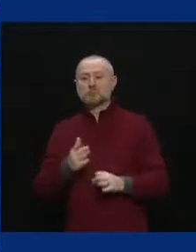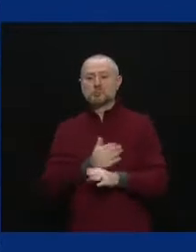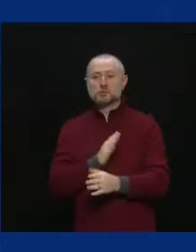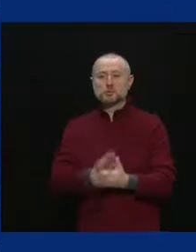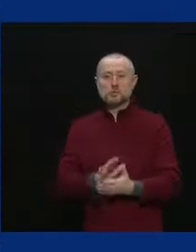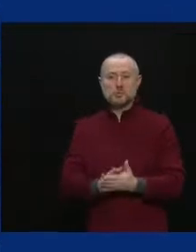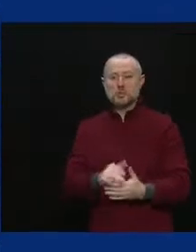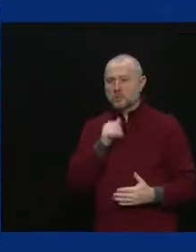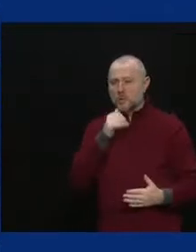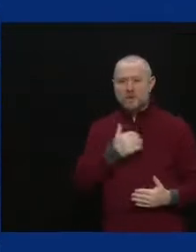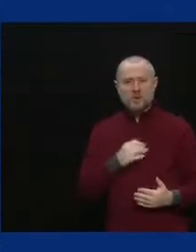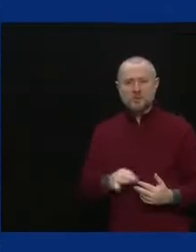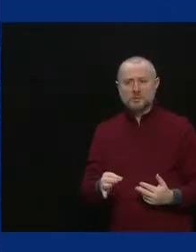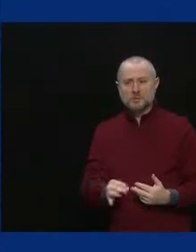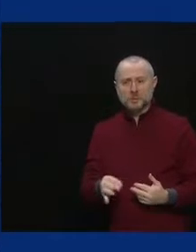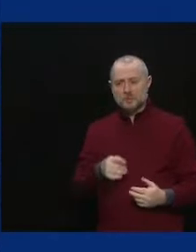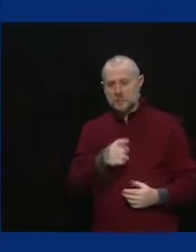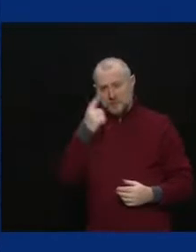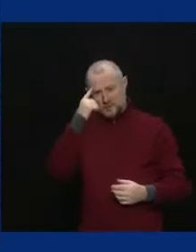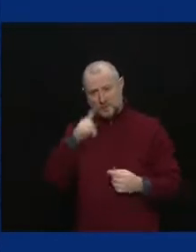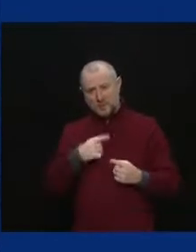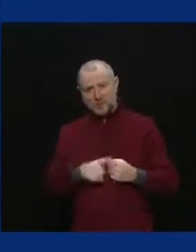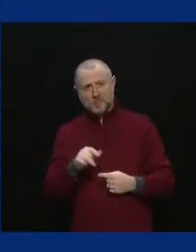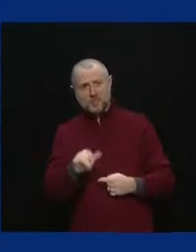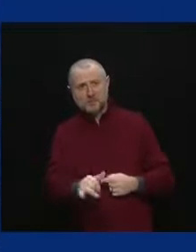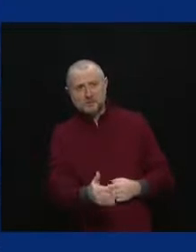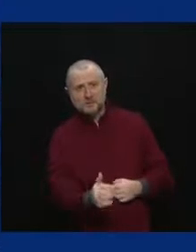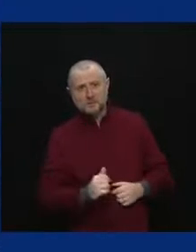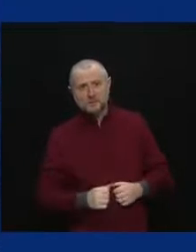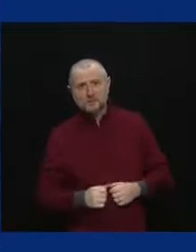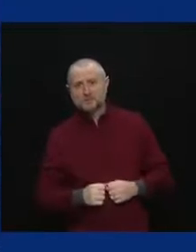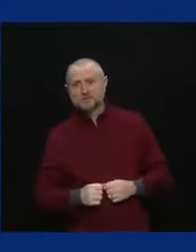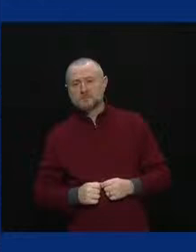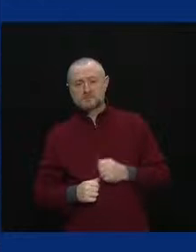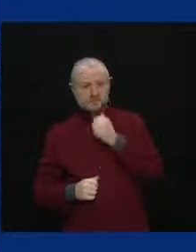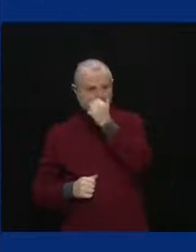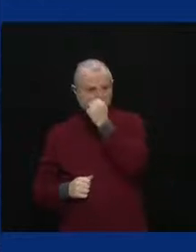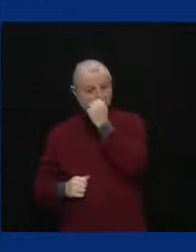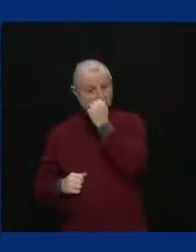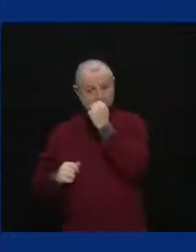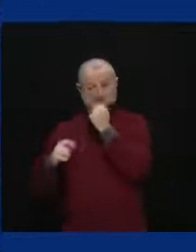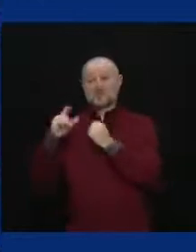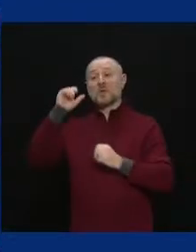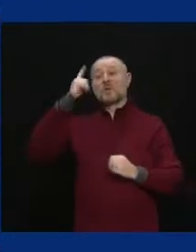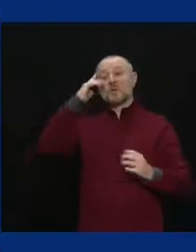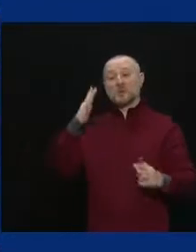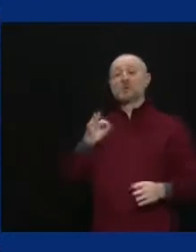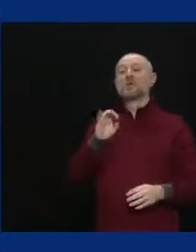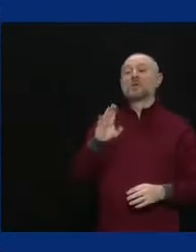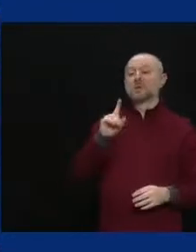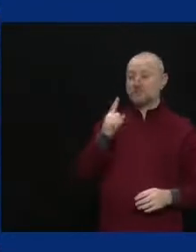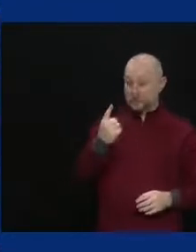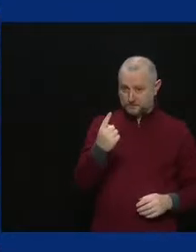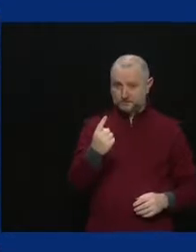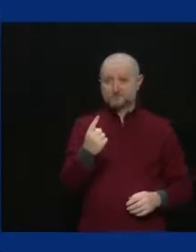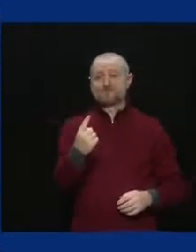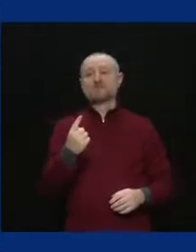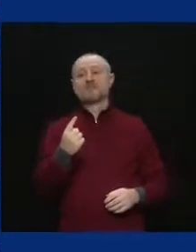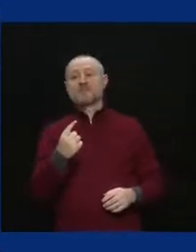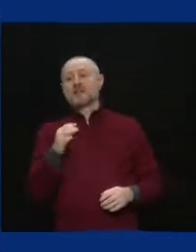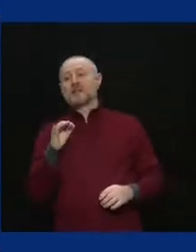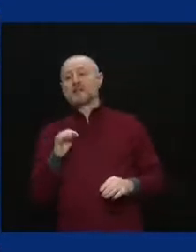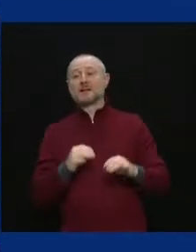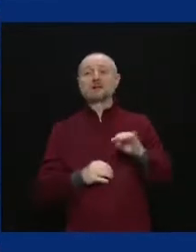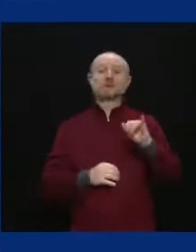option. Have you thought about them in this picture? Yeah, and I'll tell you about February 1st on January